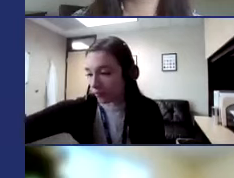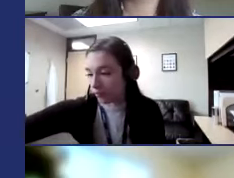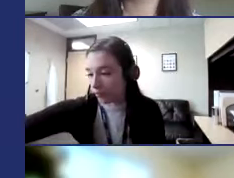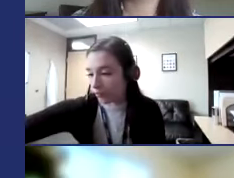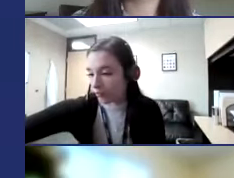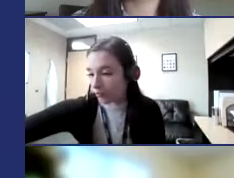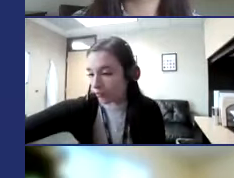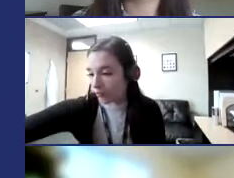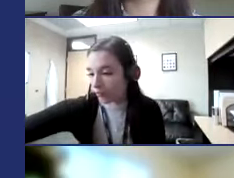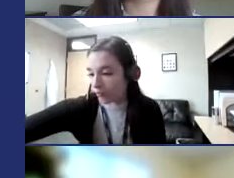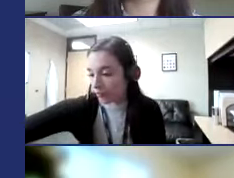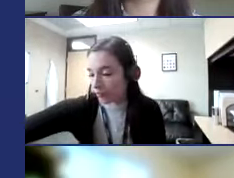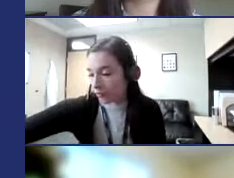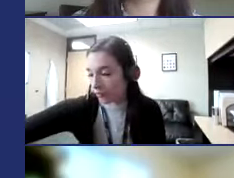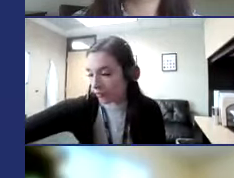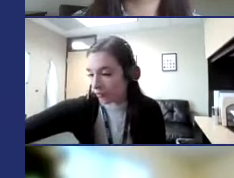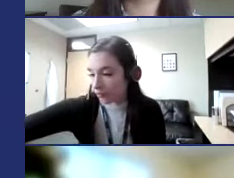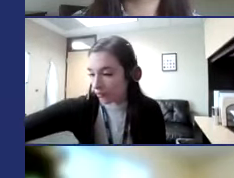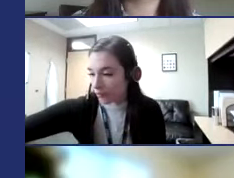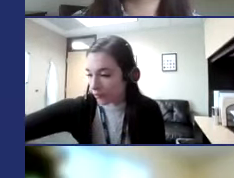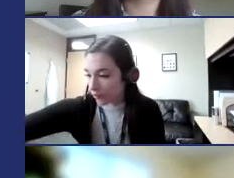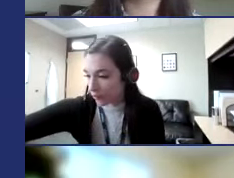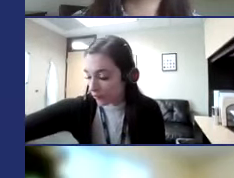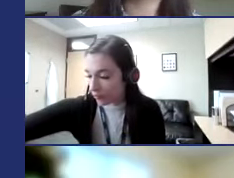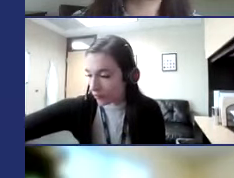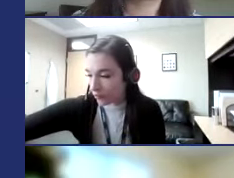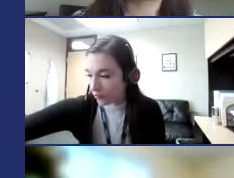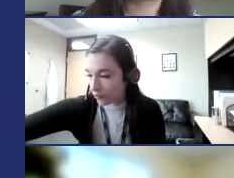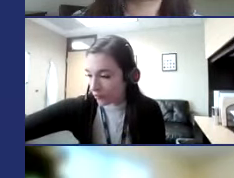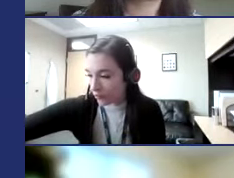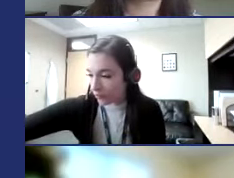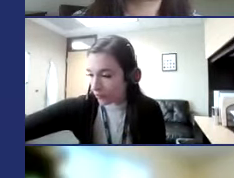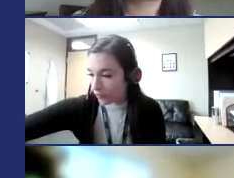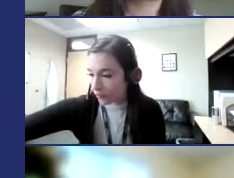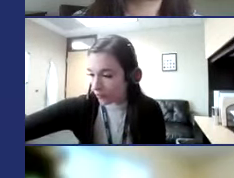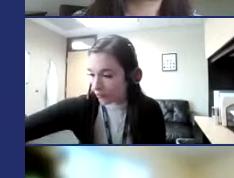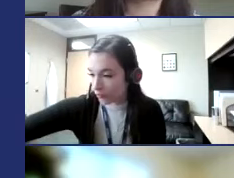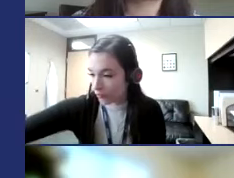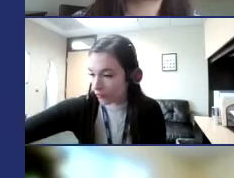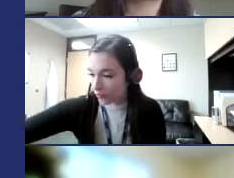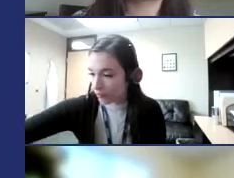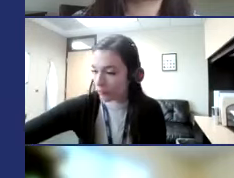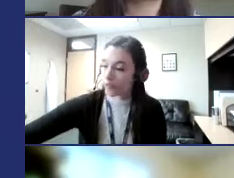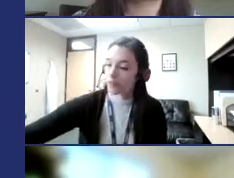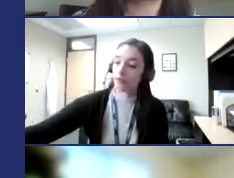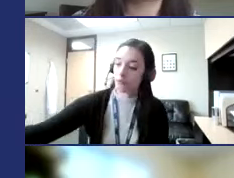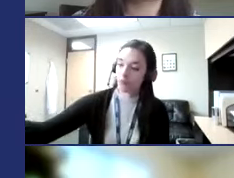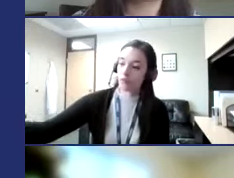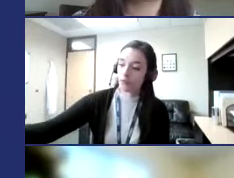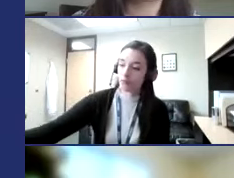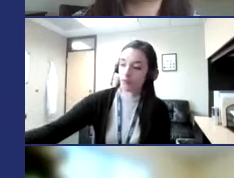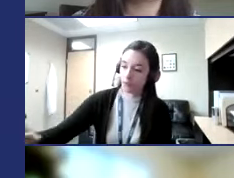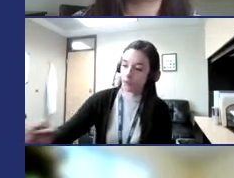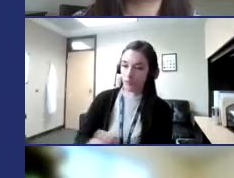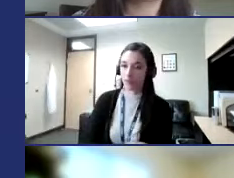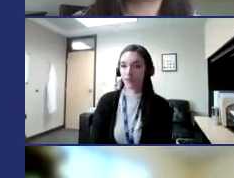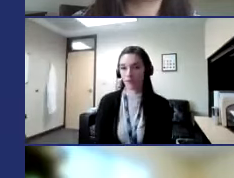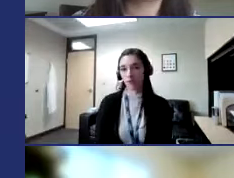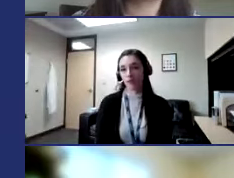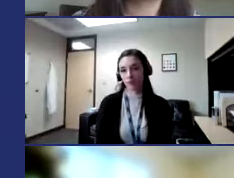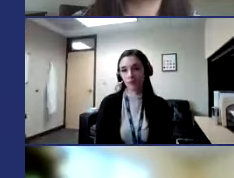the community that you're trying to solve the problem for should be at the table while you're solving the problem. And gaining trust, I think